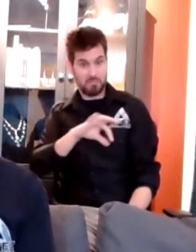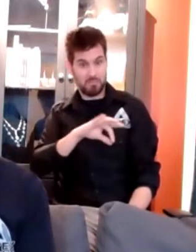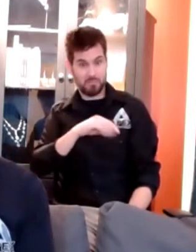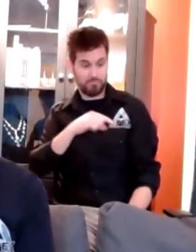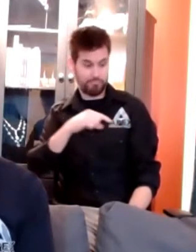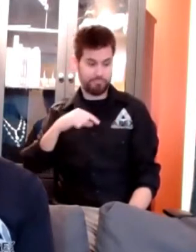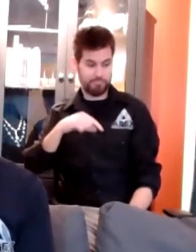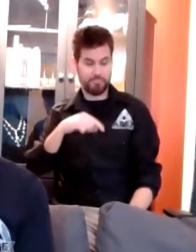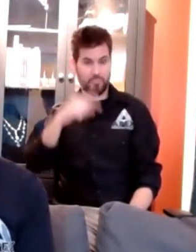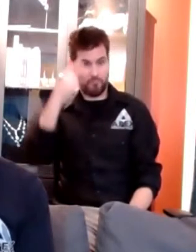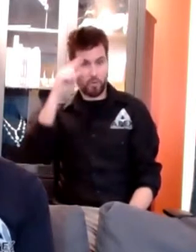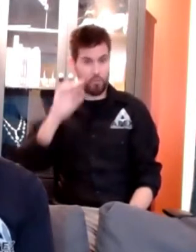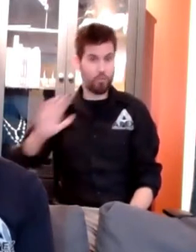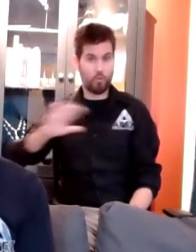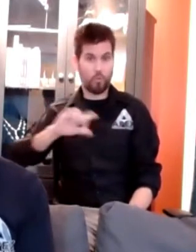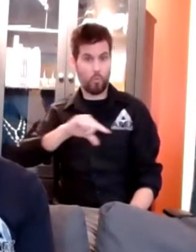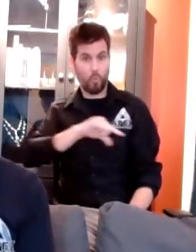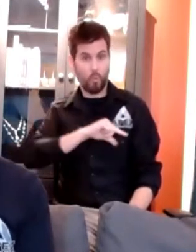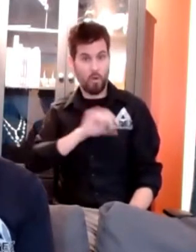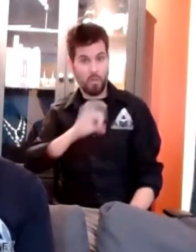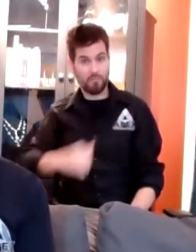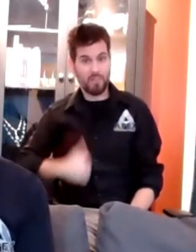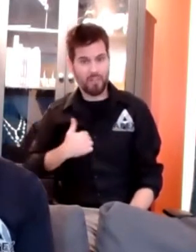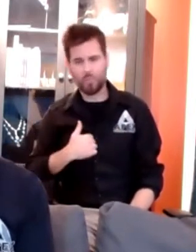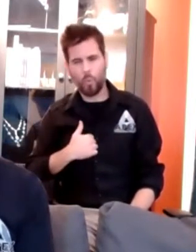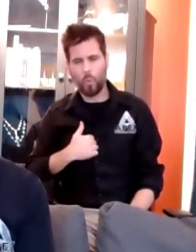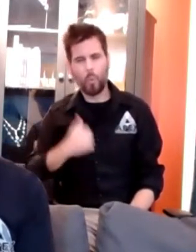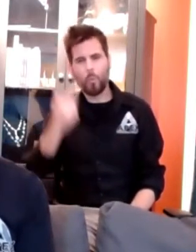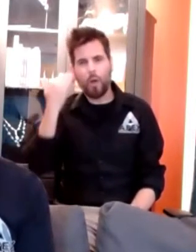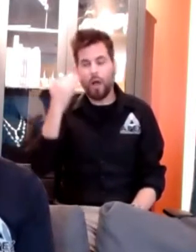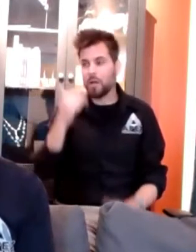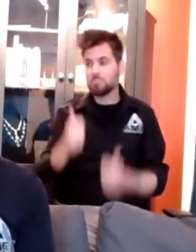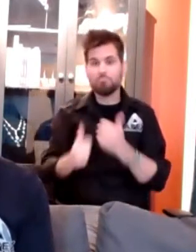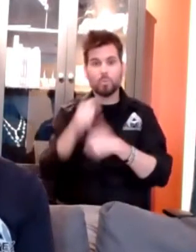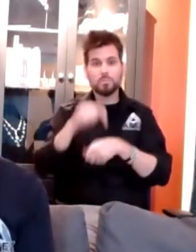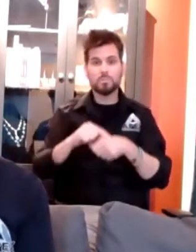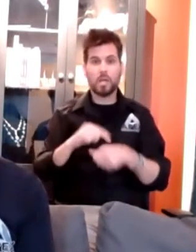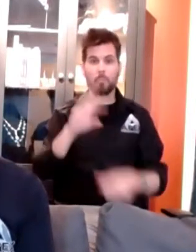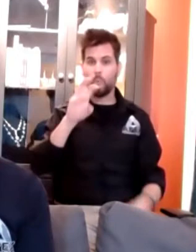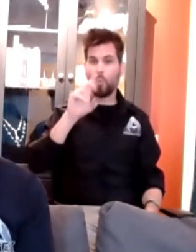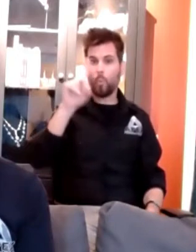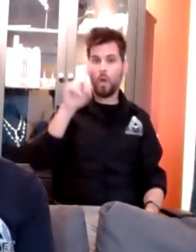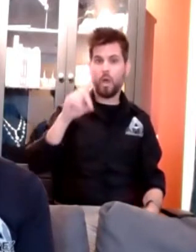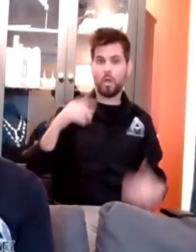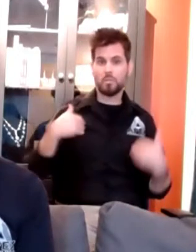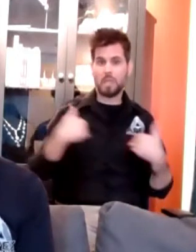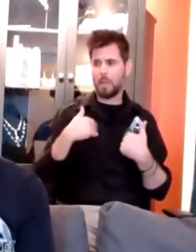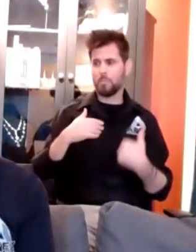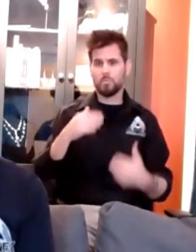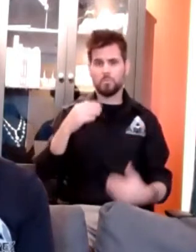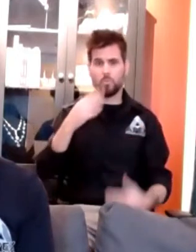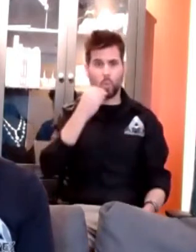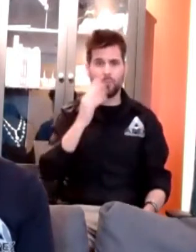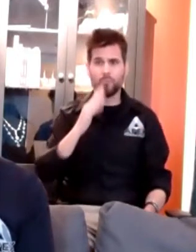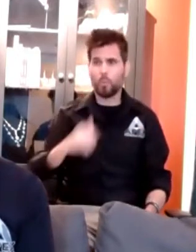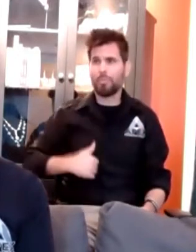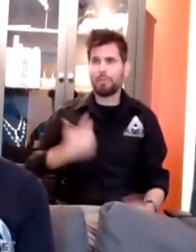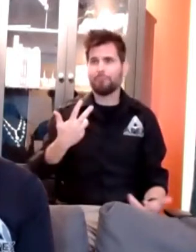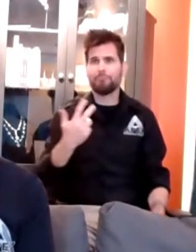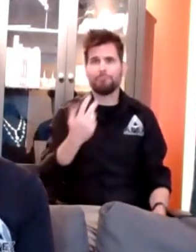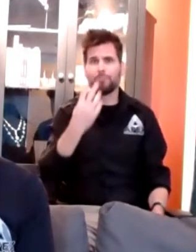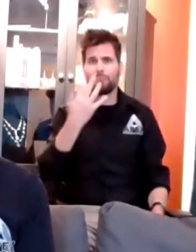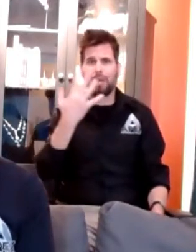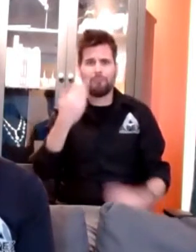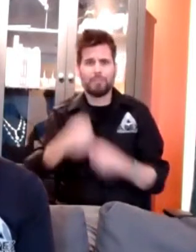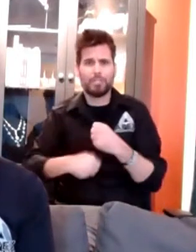for many different reasons is so much shorter than it can be in captivity with proper husbandry. And so we find